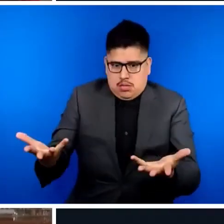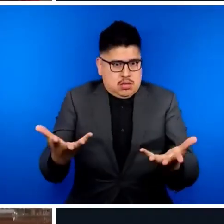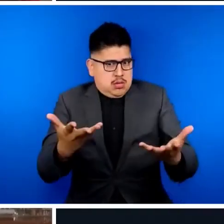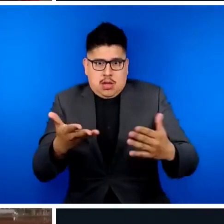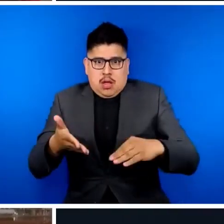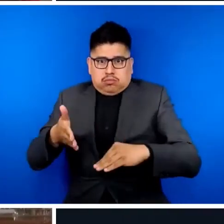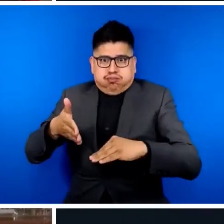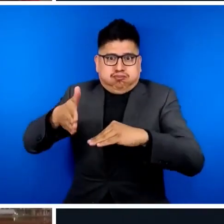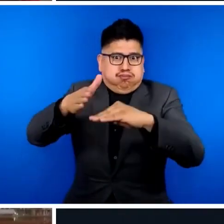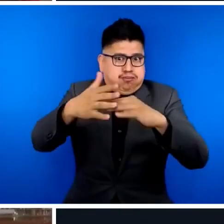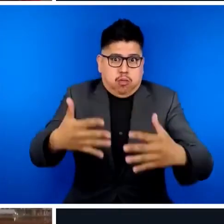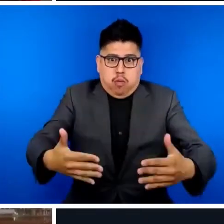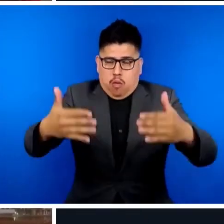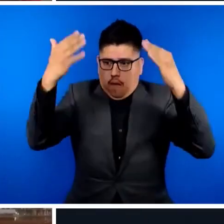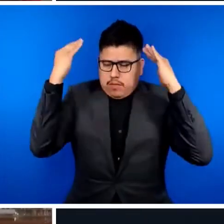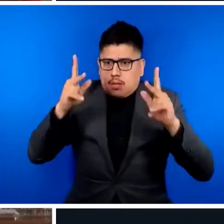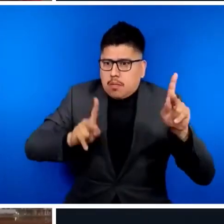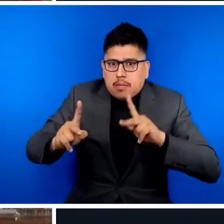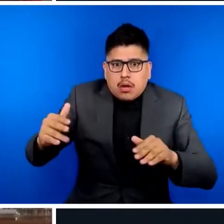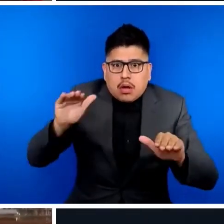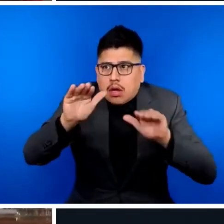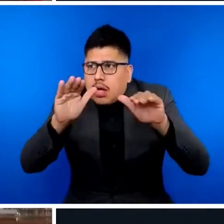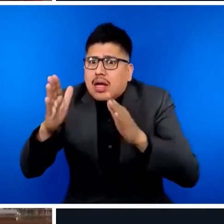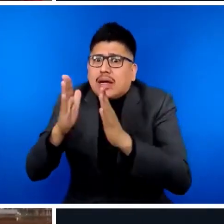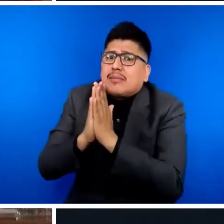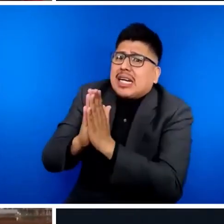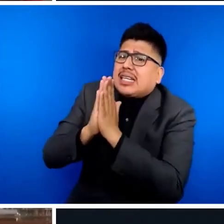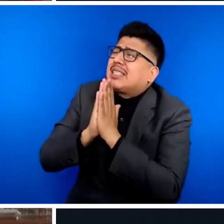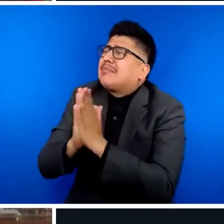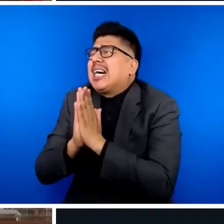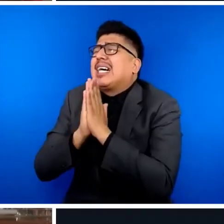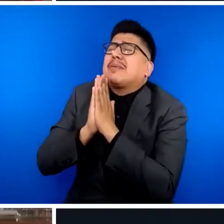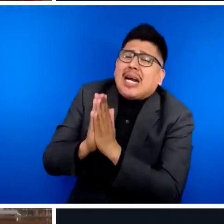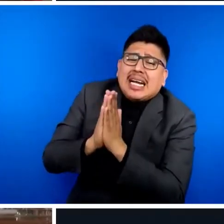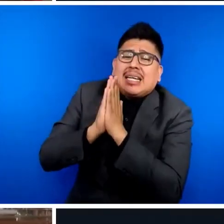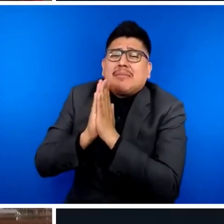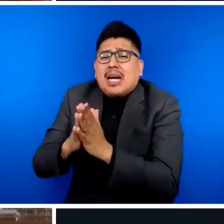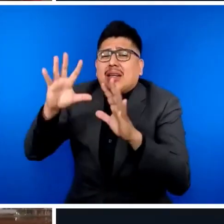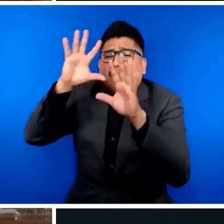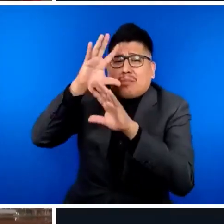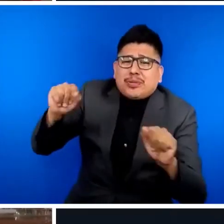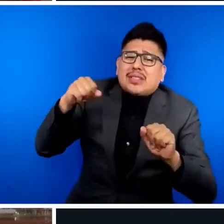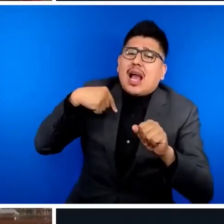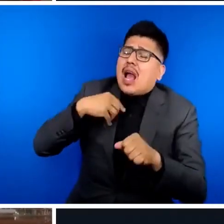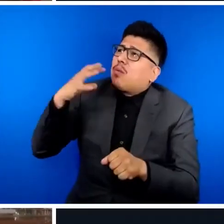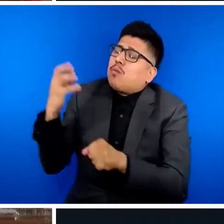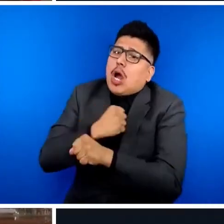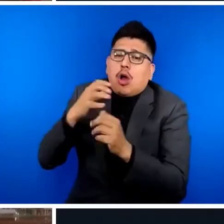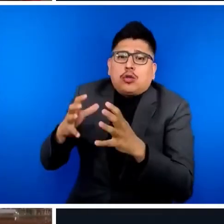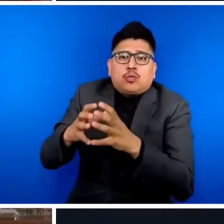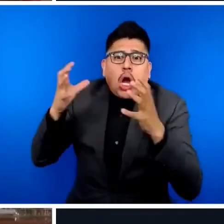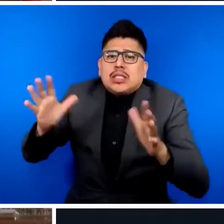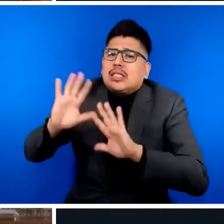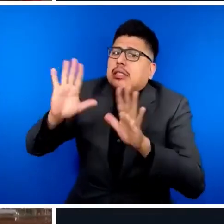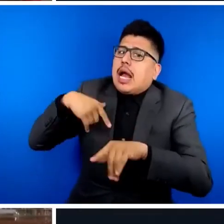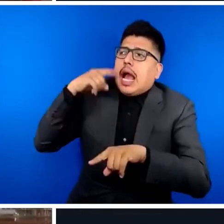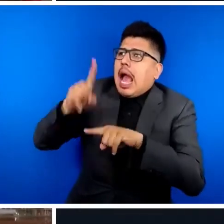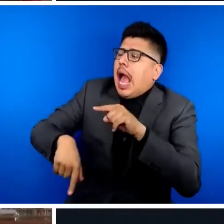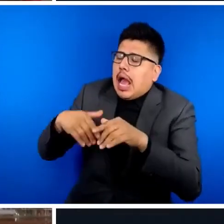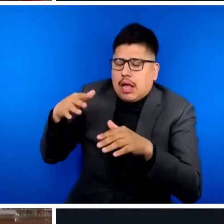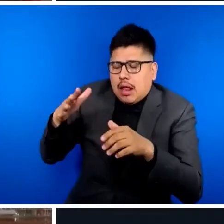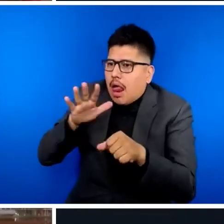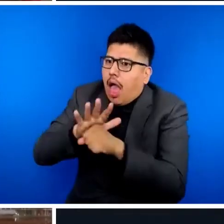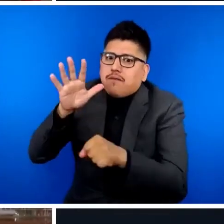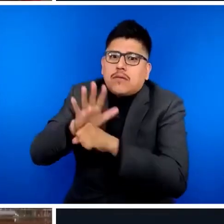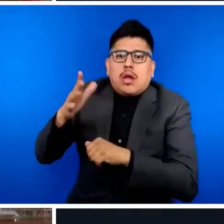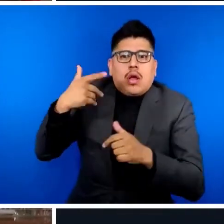People are asking me, please, please, please, Mr. President, we're winning too much. We can't take it anymore. We're not used to winning in